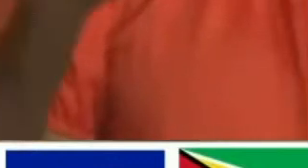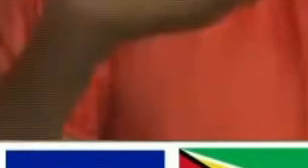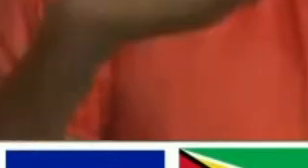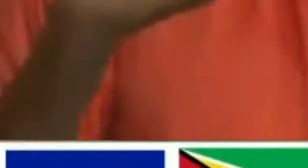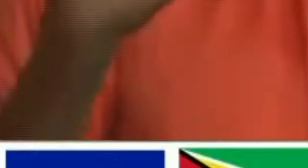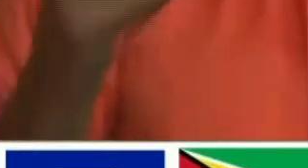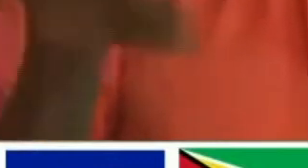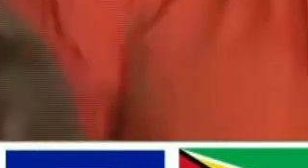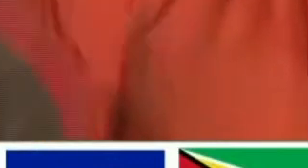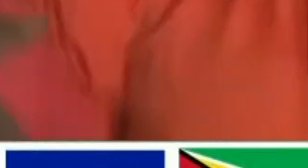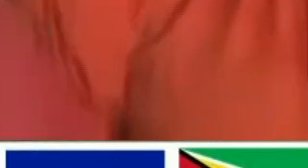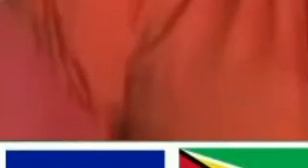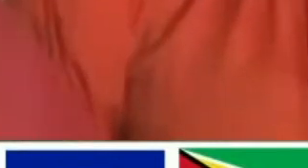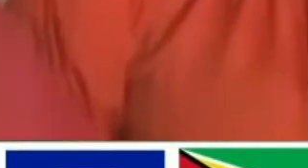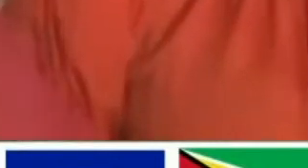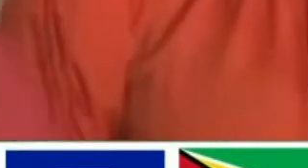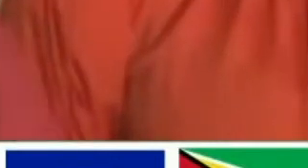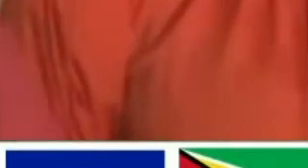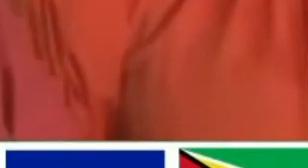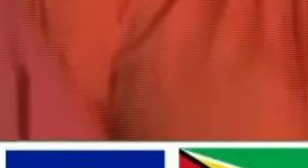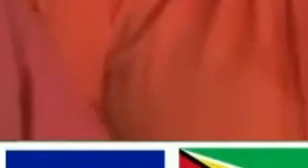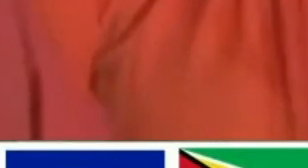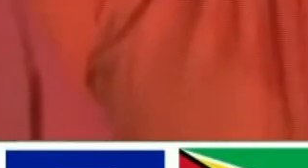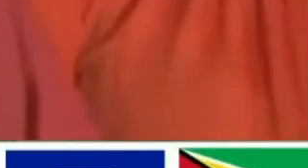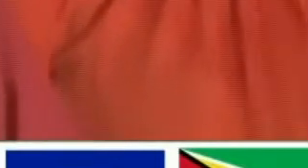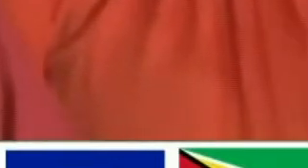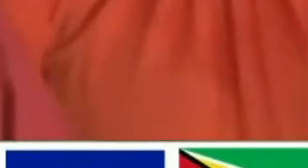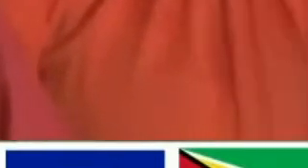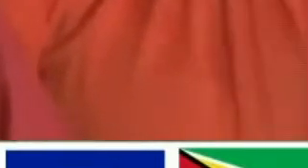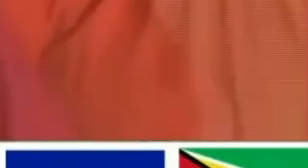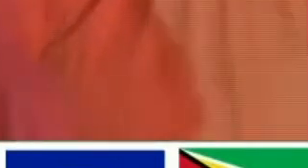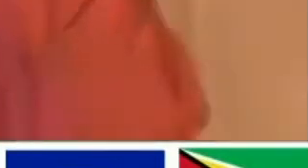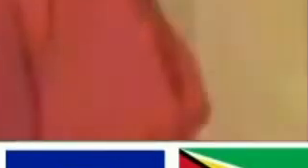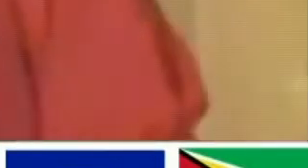Trust the Lord and me learn how to pray,